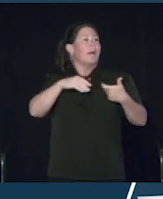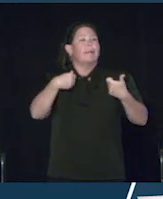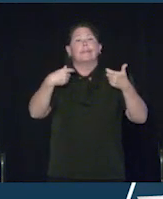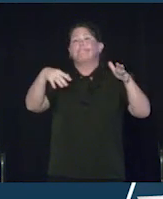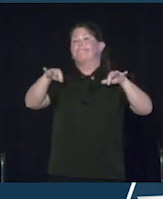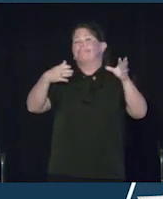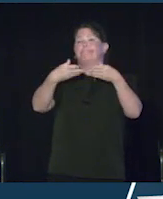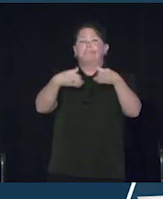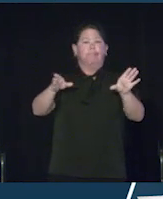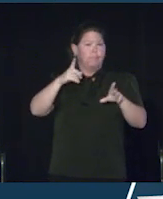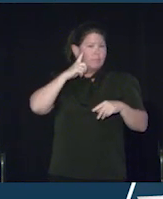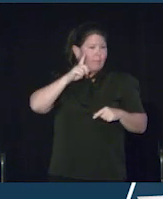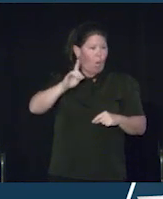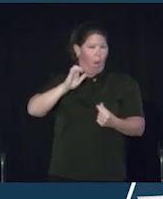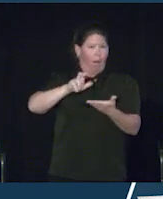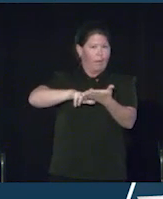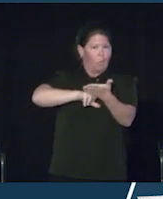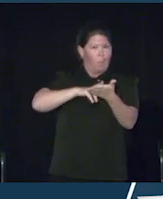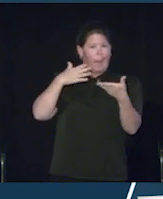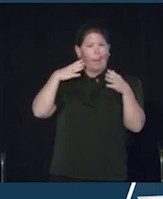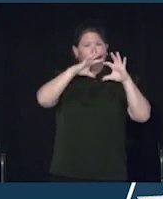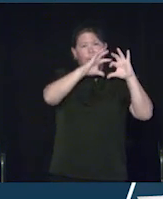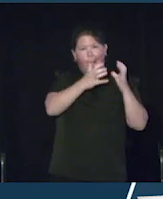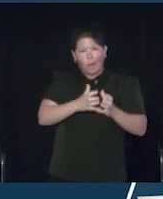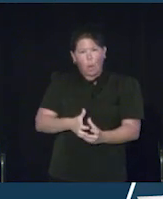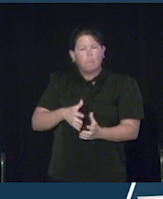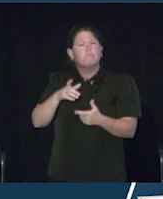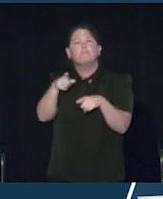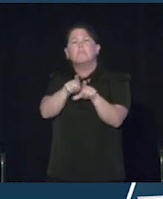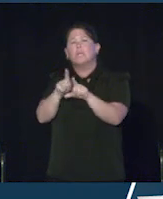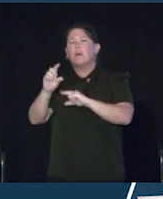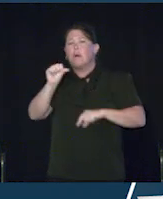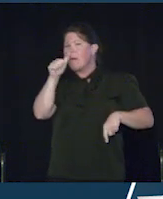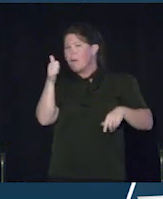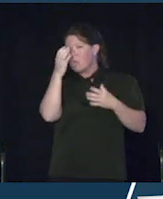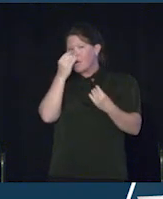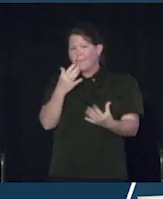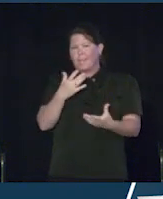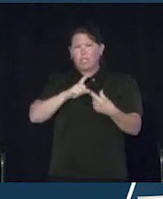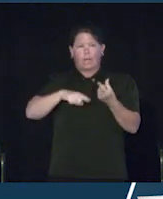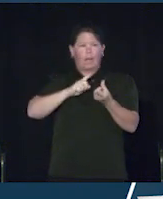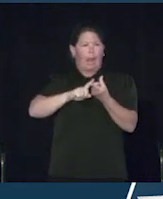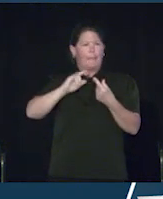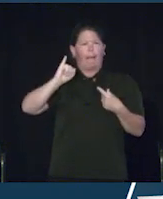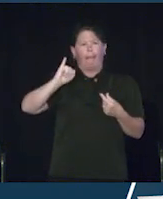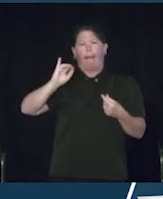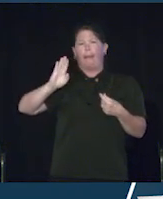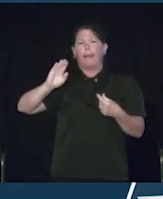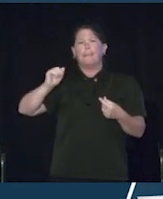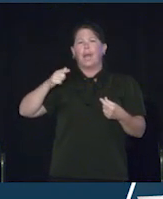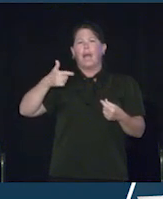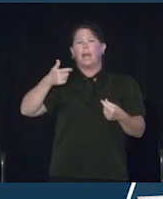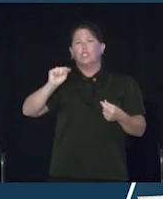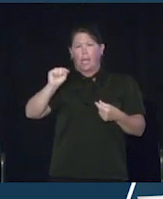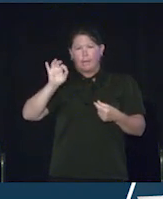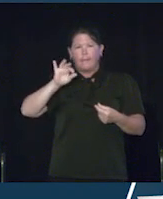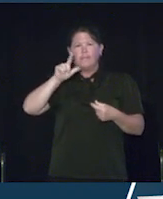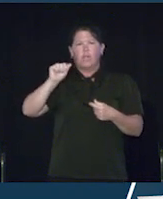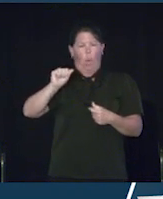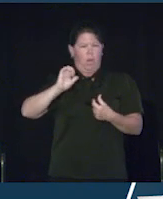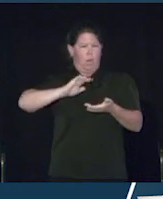priority categories and a little bit more information about our iBudget Florida waiver enrollment and the different types of